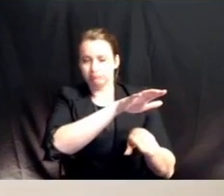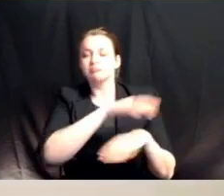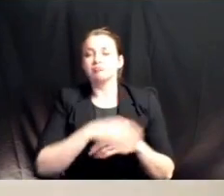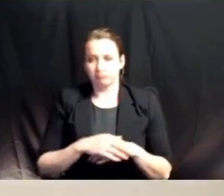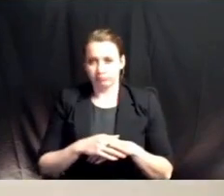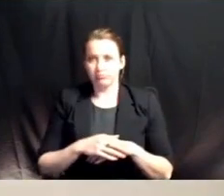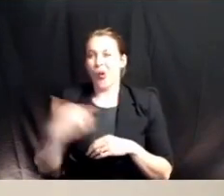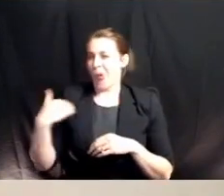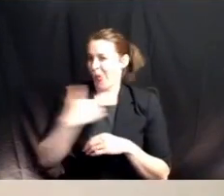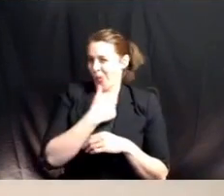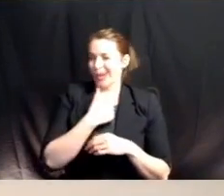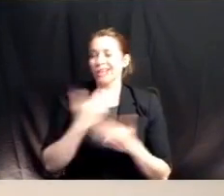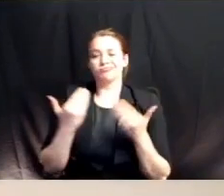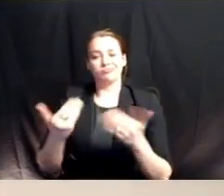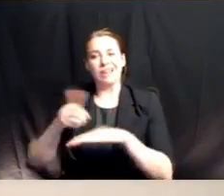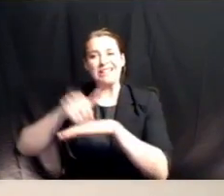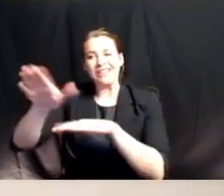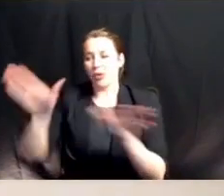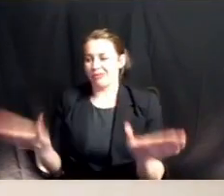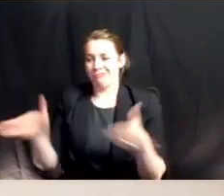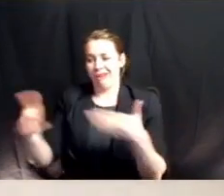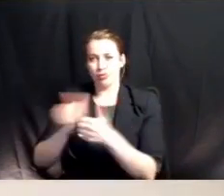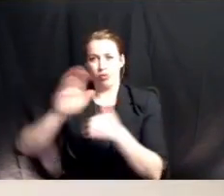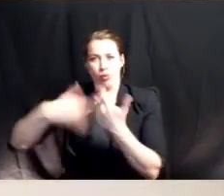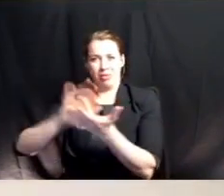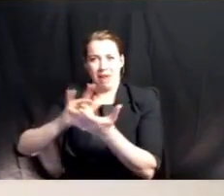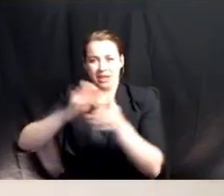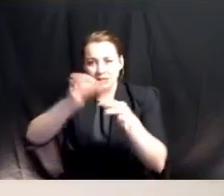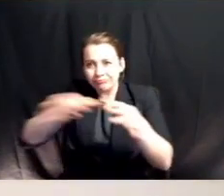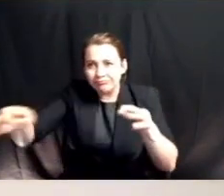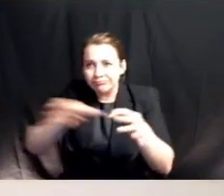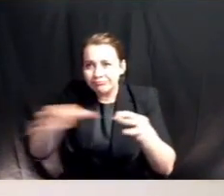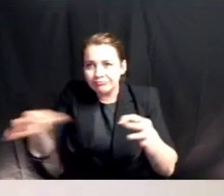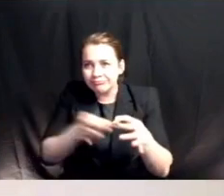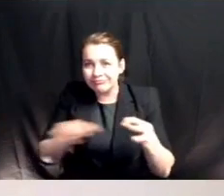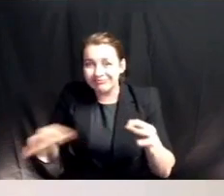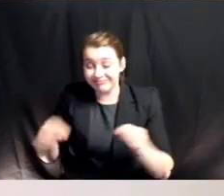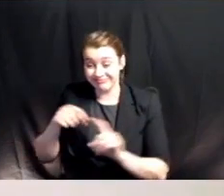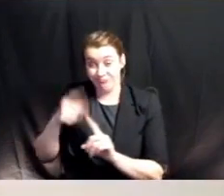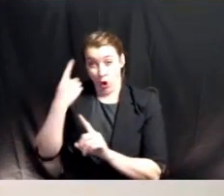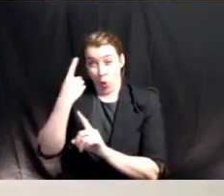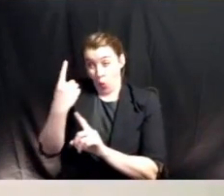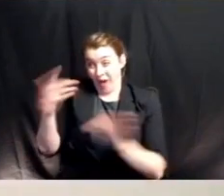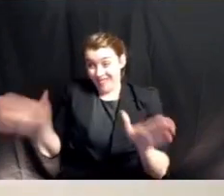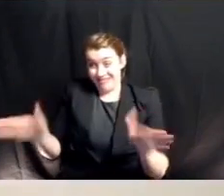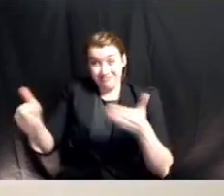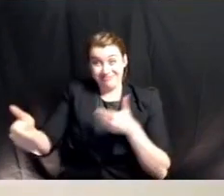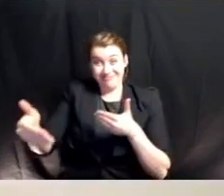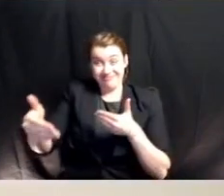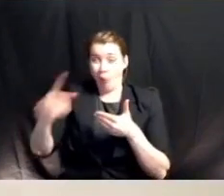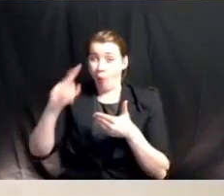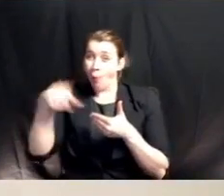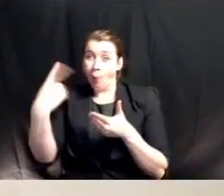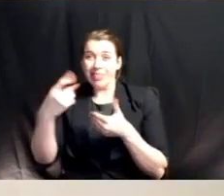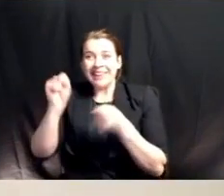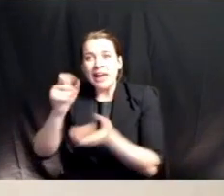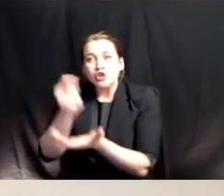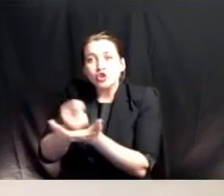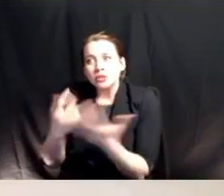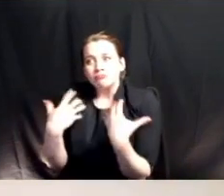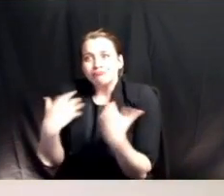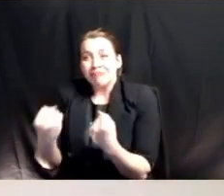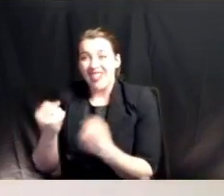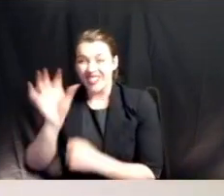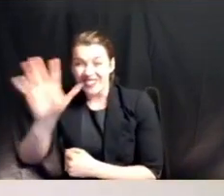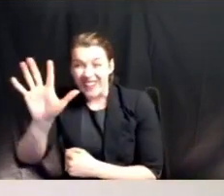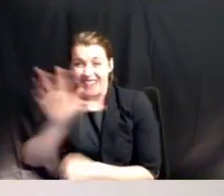whole cases. Know that one case can only treat about 5 people. And so, being able to